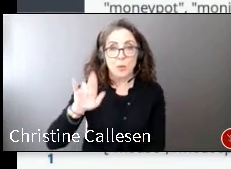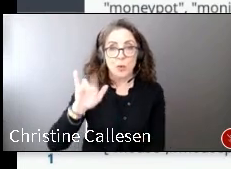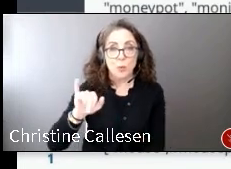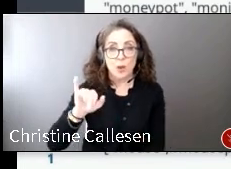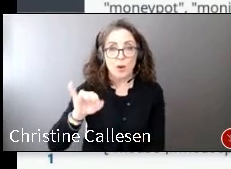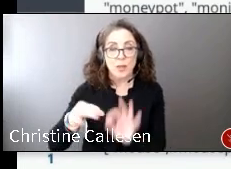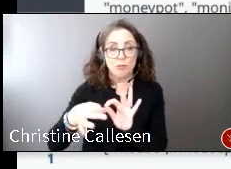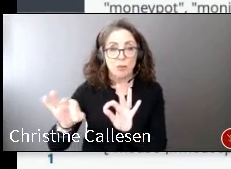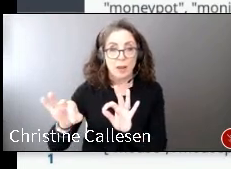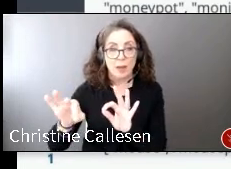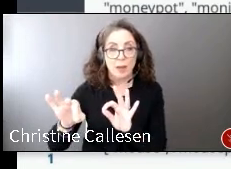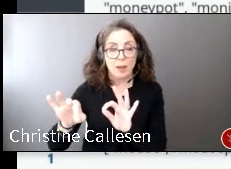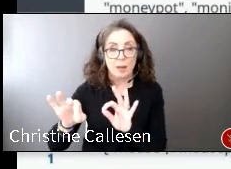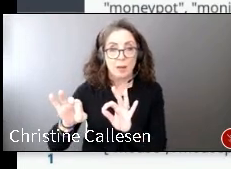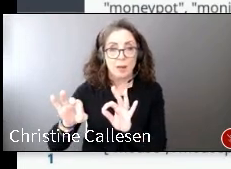equals to 0.